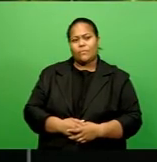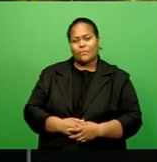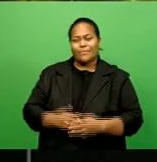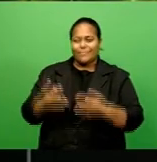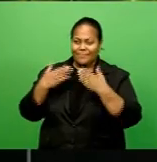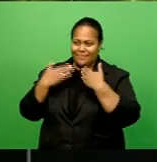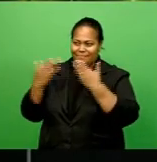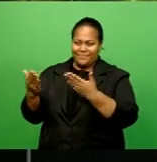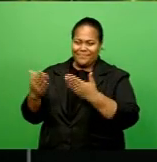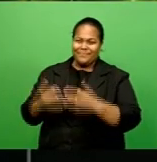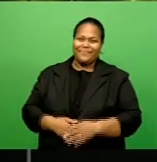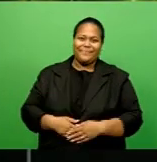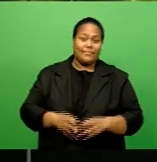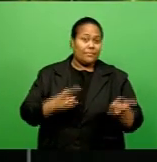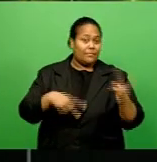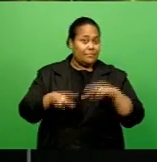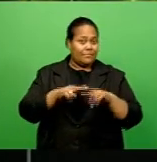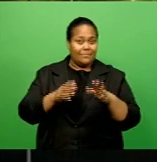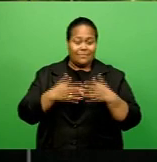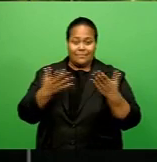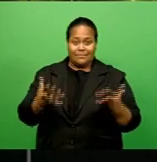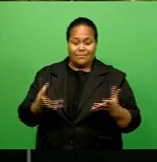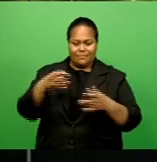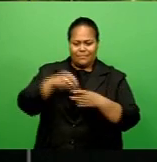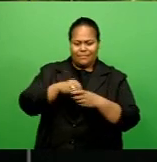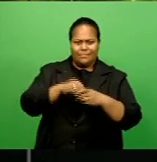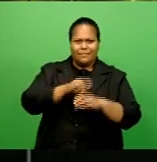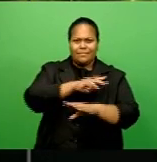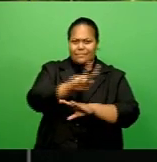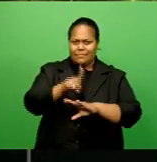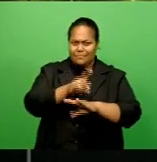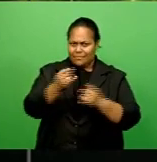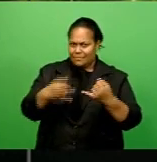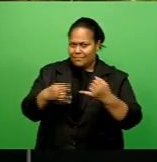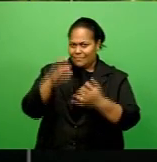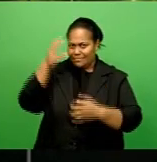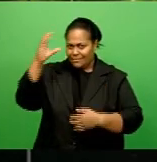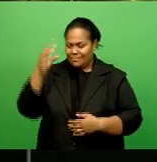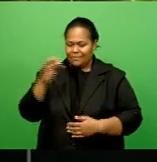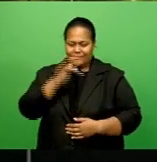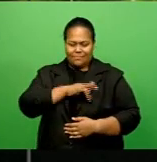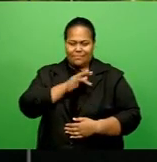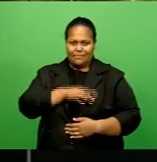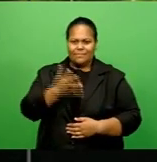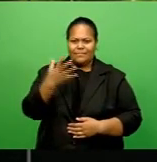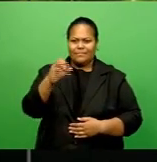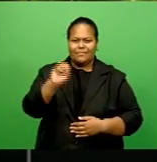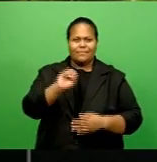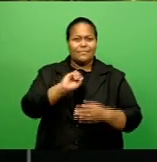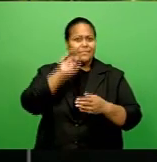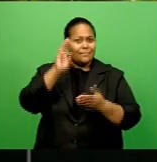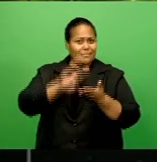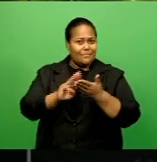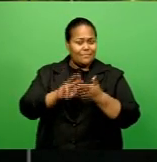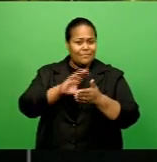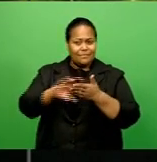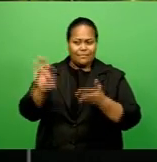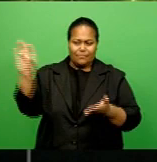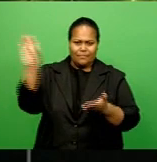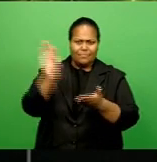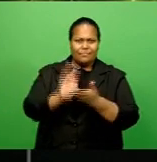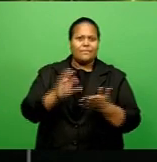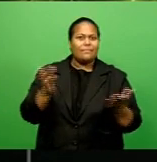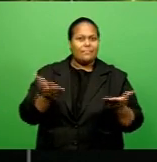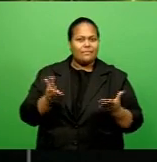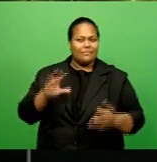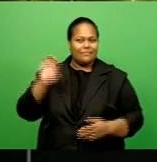Nakasai. Fiji is among Pacific Island countries benefiting from around $50 million in European Union allocations. The